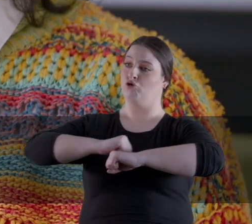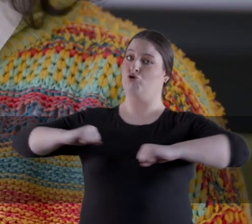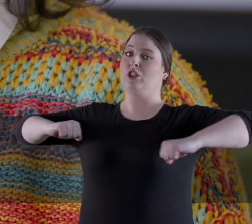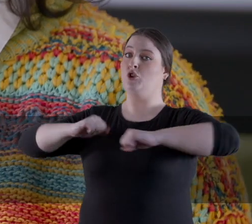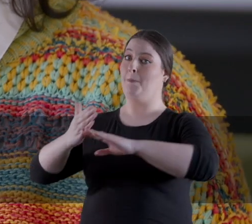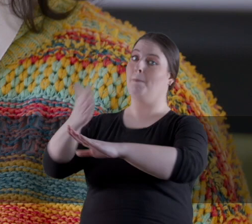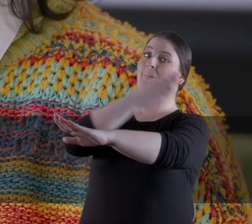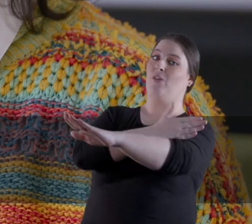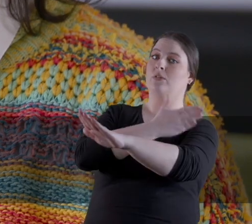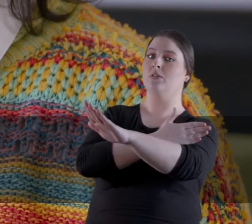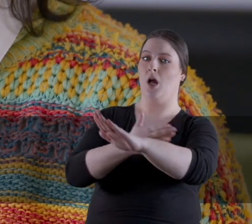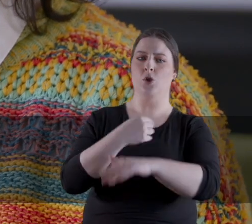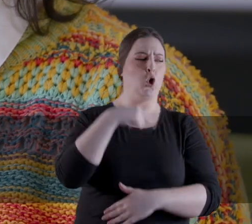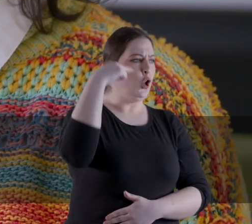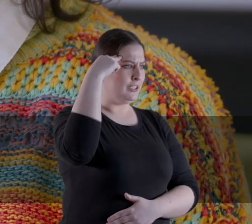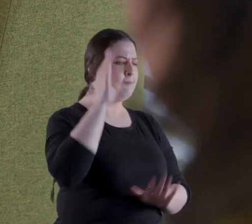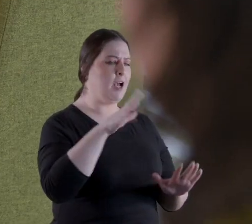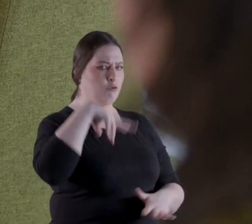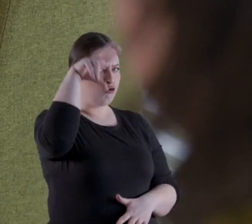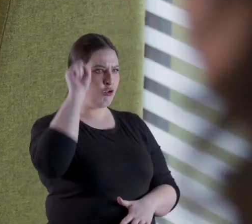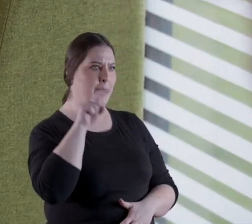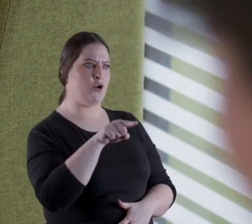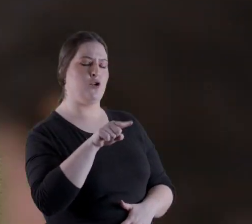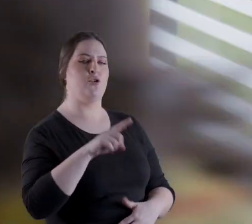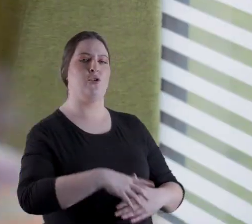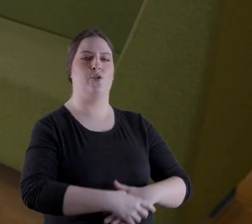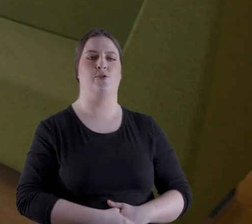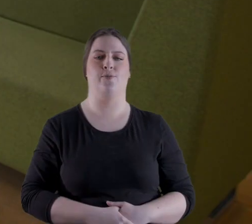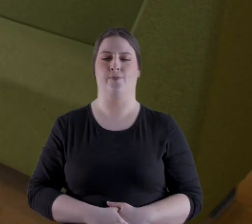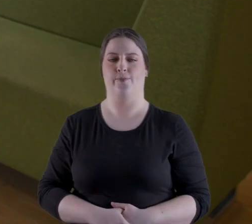start. I understand. I'll remember to do that.